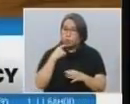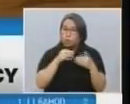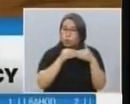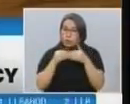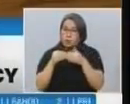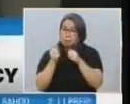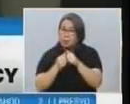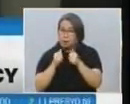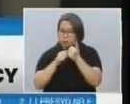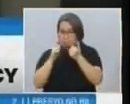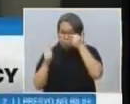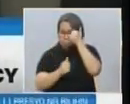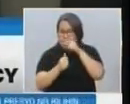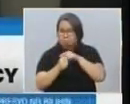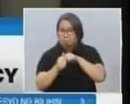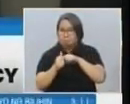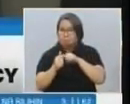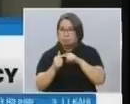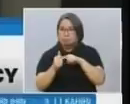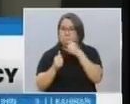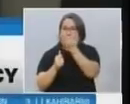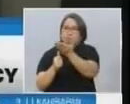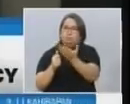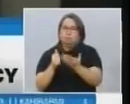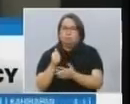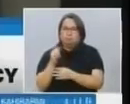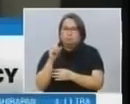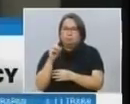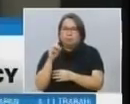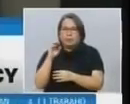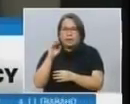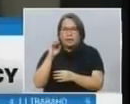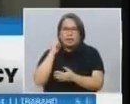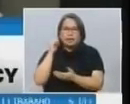my Executive Secretary, Salvador Medjaldia.